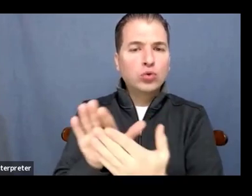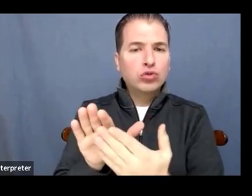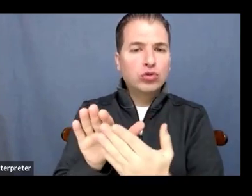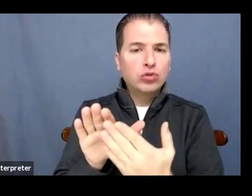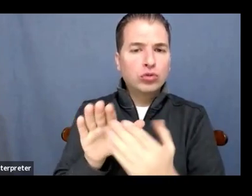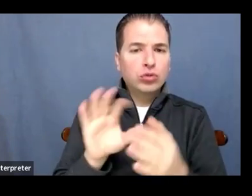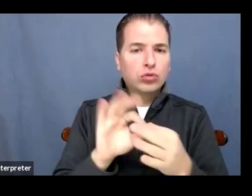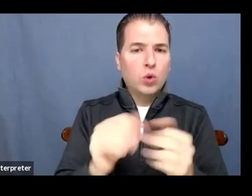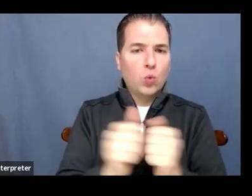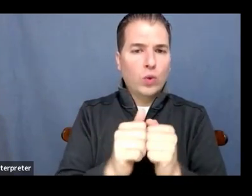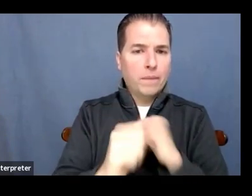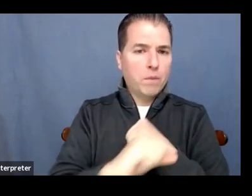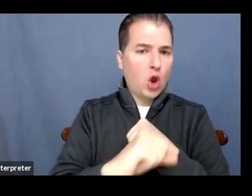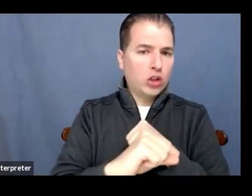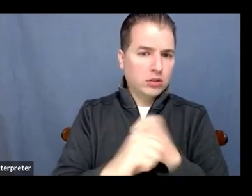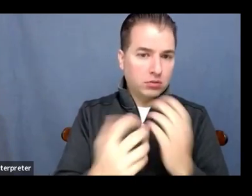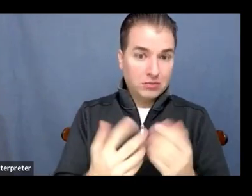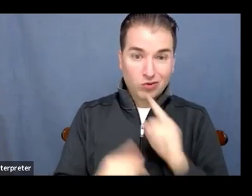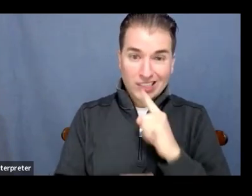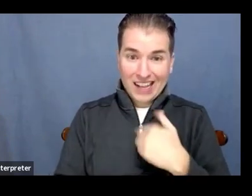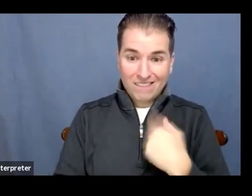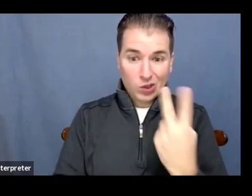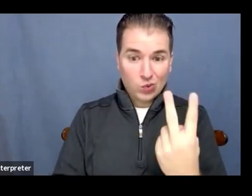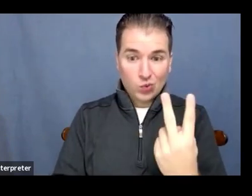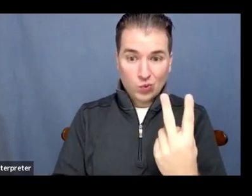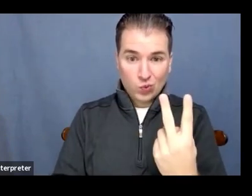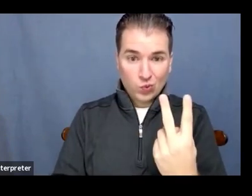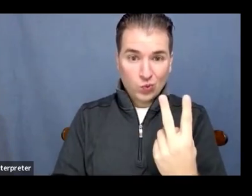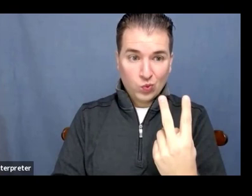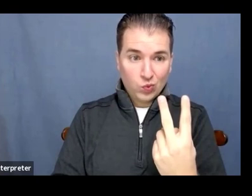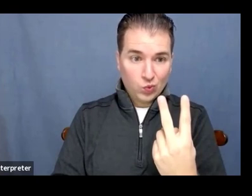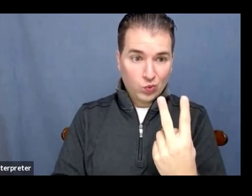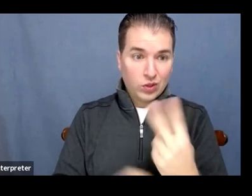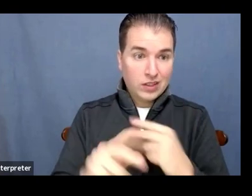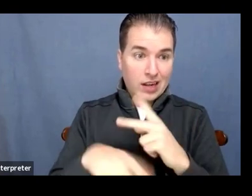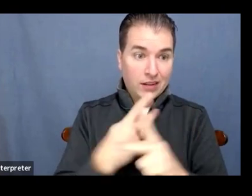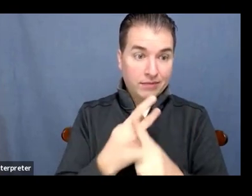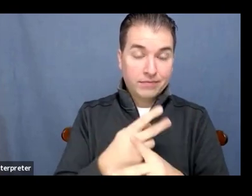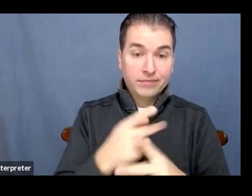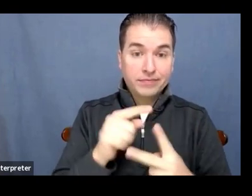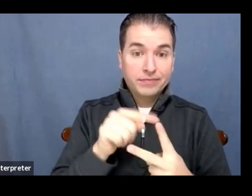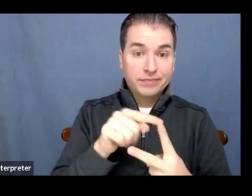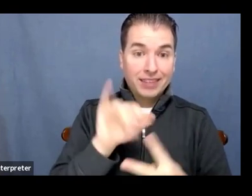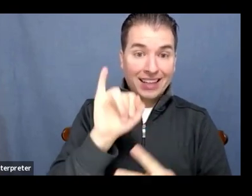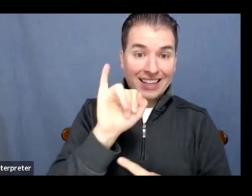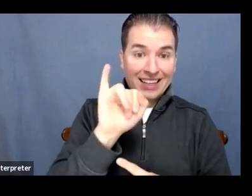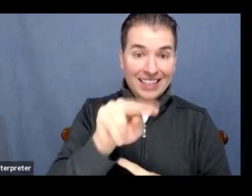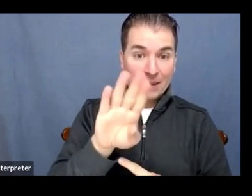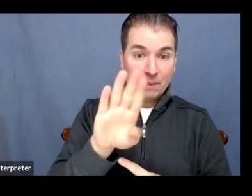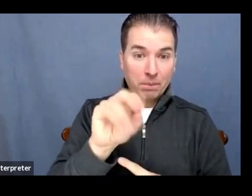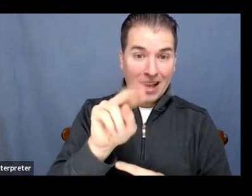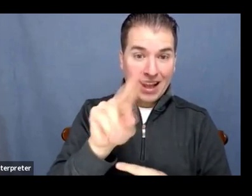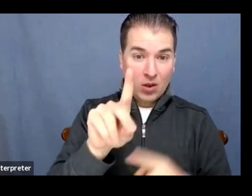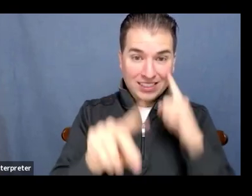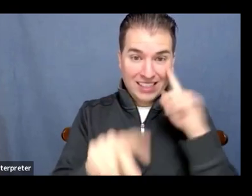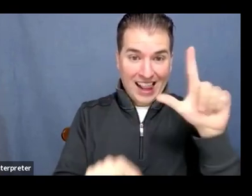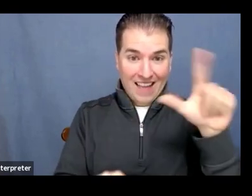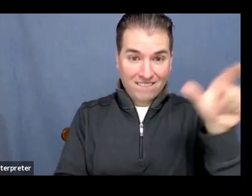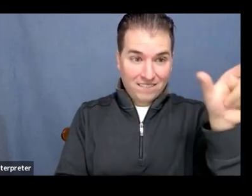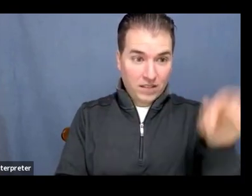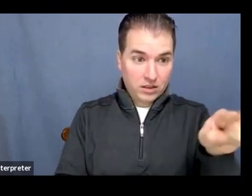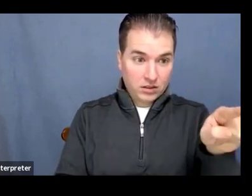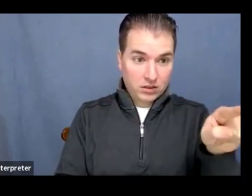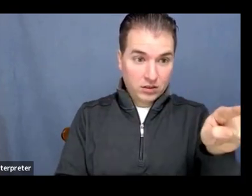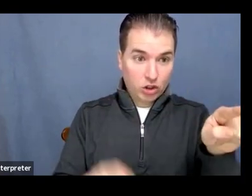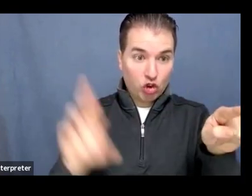initiatives that we can implement. There's basically 2 kinds, right? Basically what we call inbound marketing and outbound marketing. Right. So